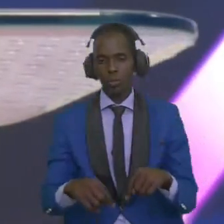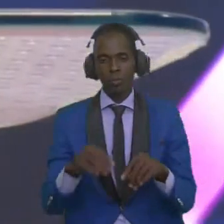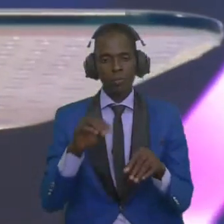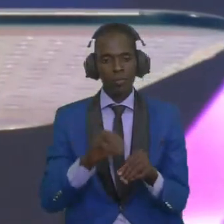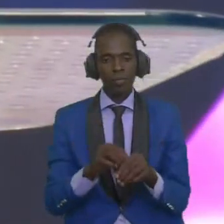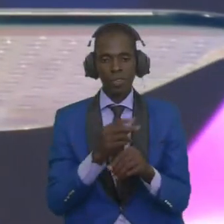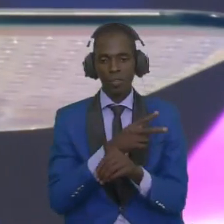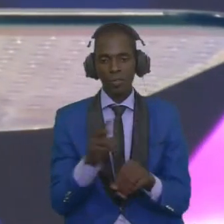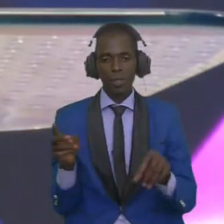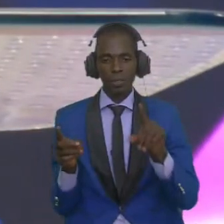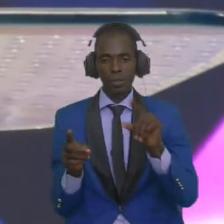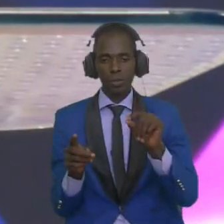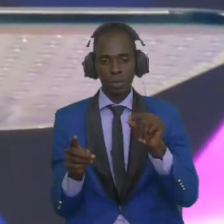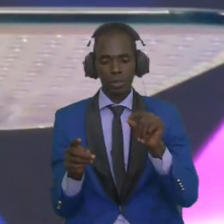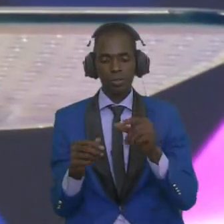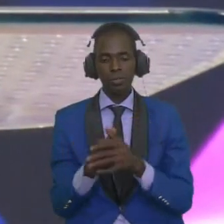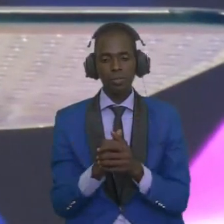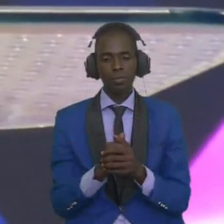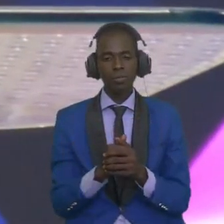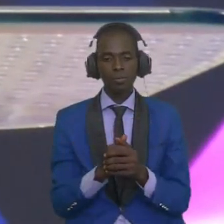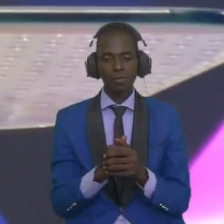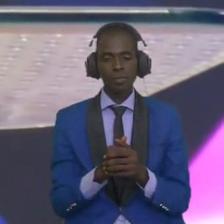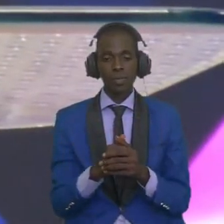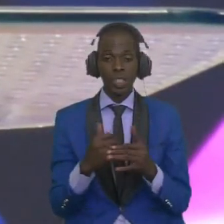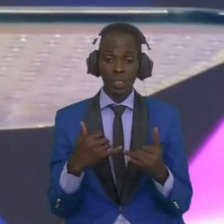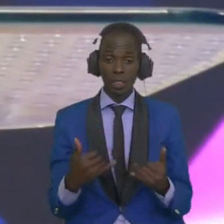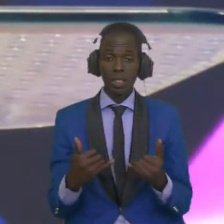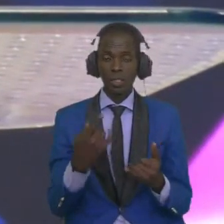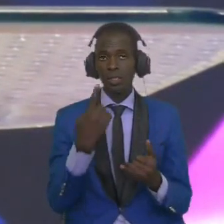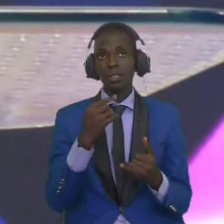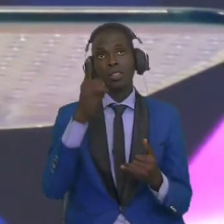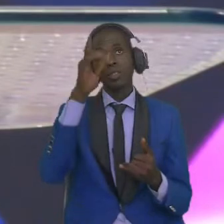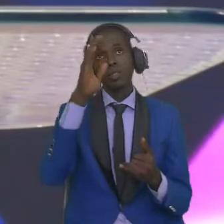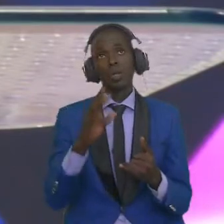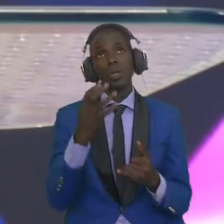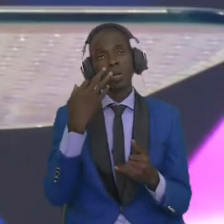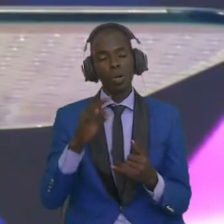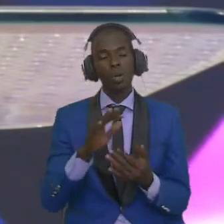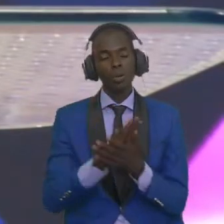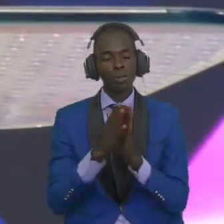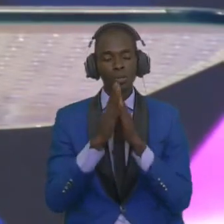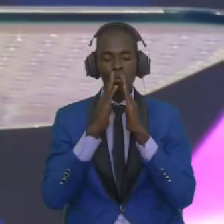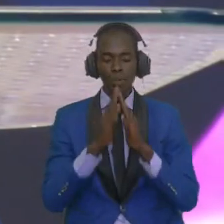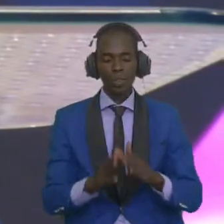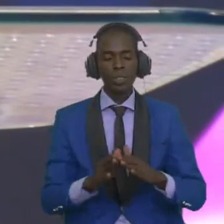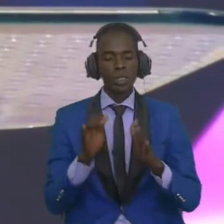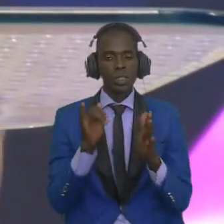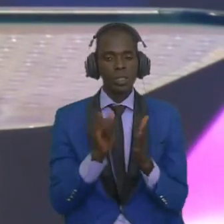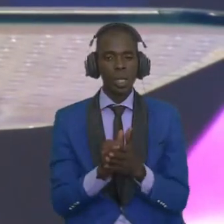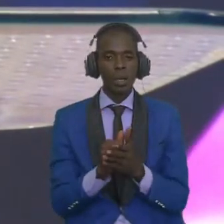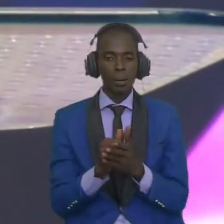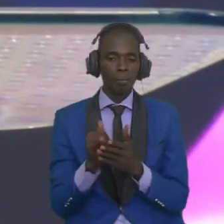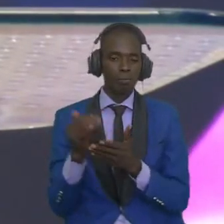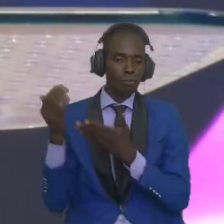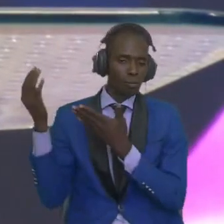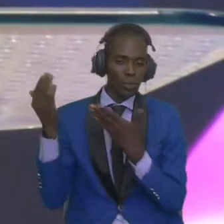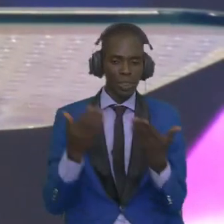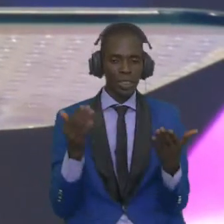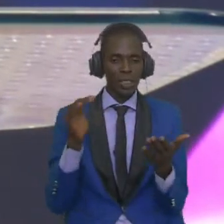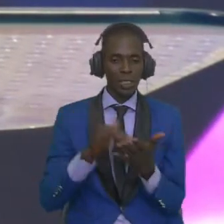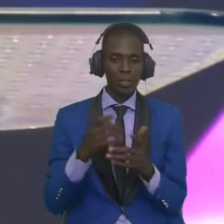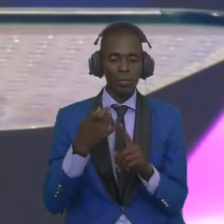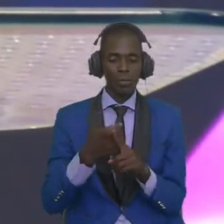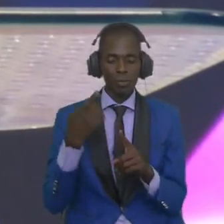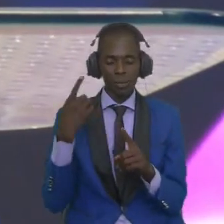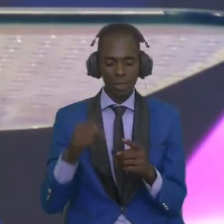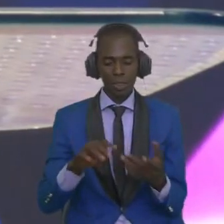20 now, the God of peace that brought again from the dead our